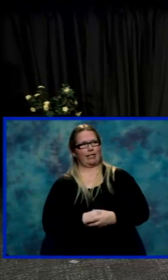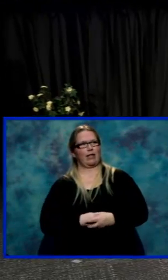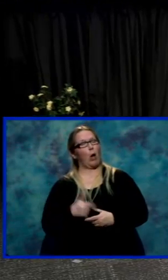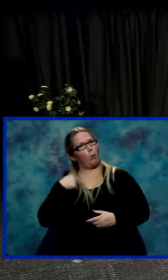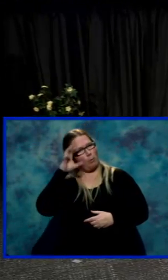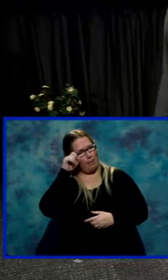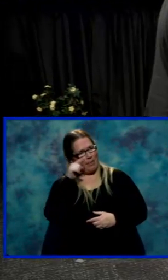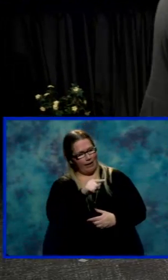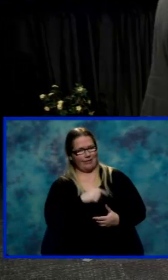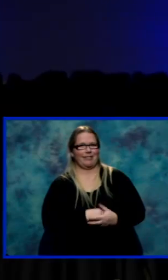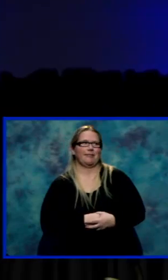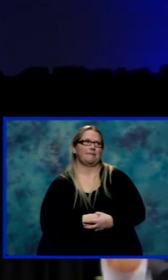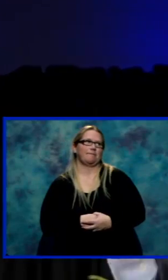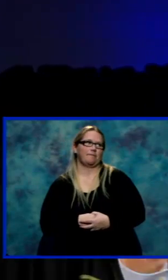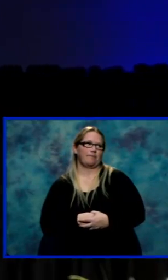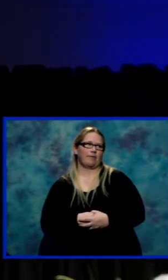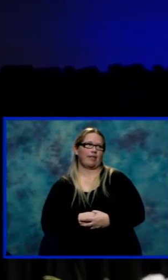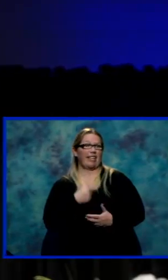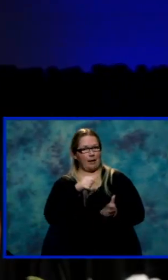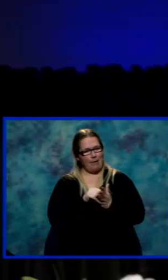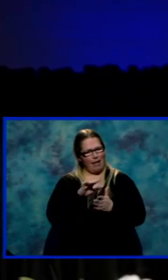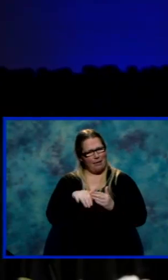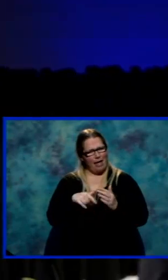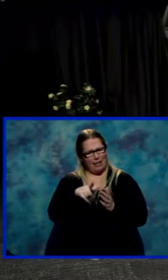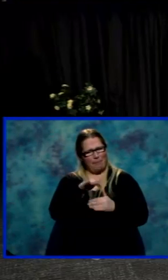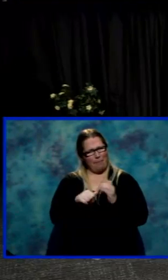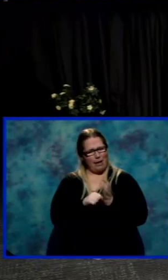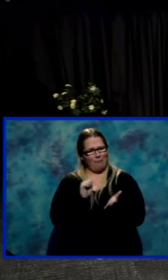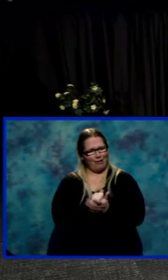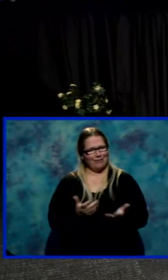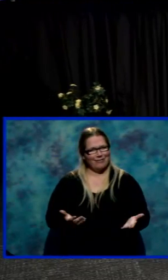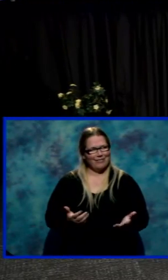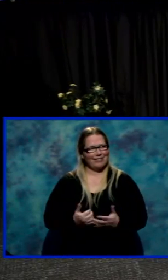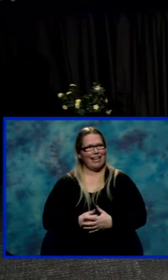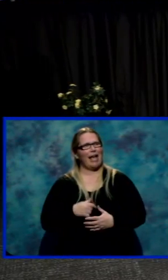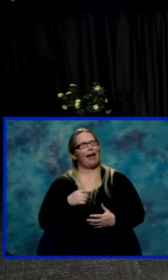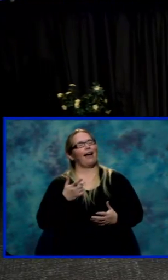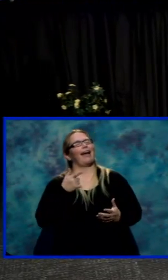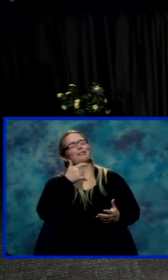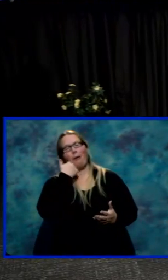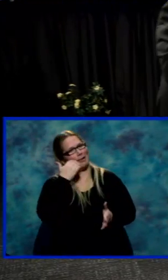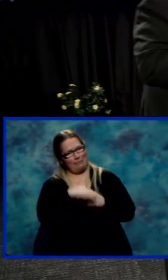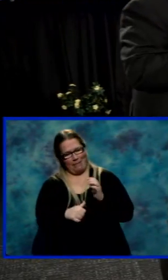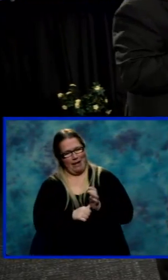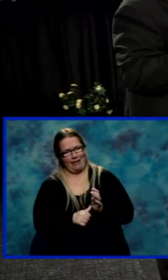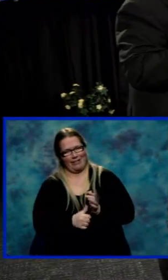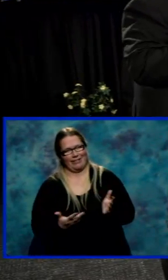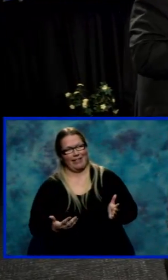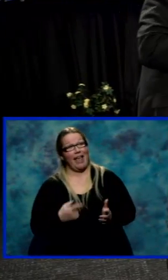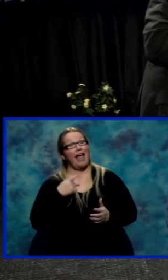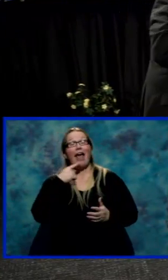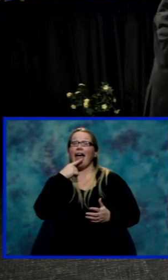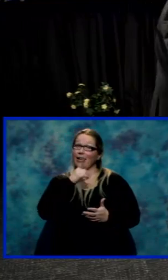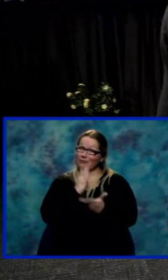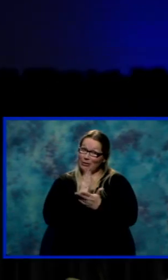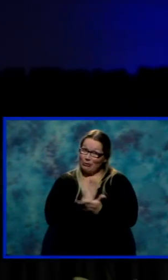that. Is this about the money again? Mate, it's always about the money. That is so true. That is